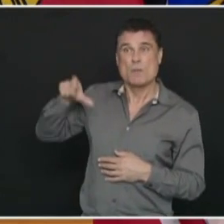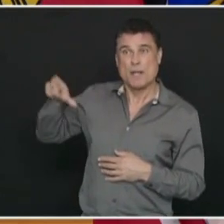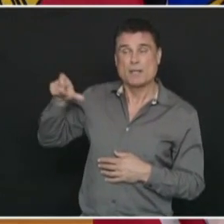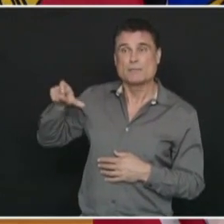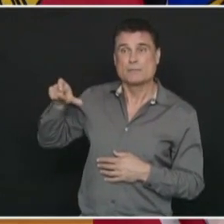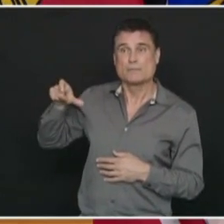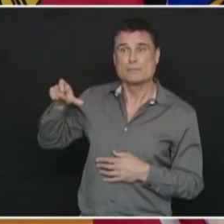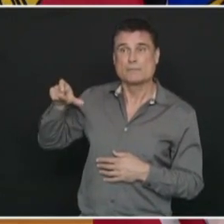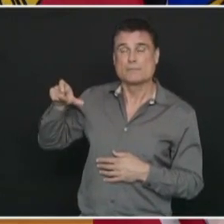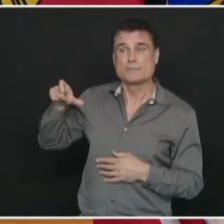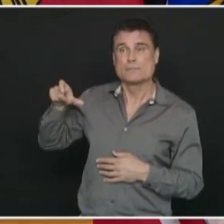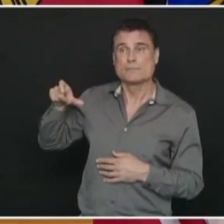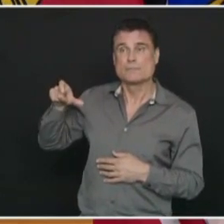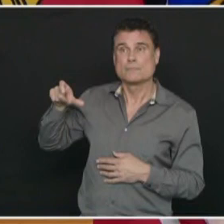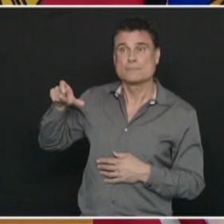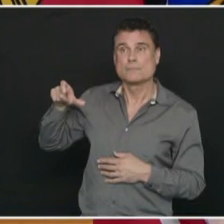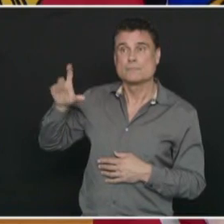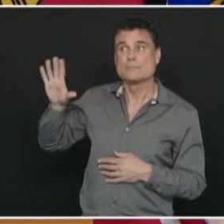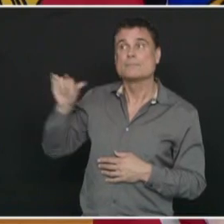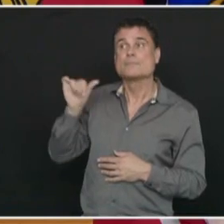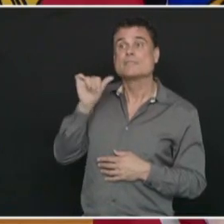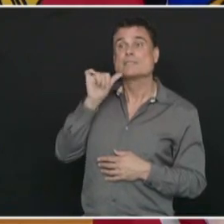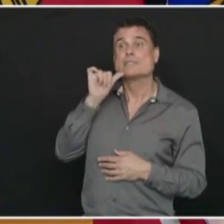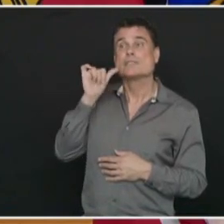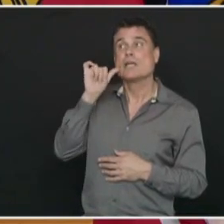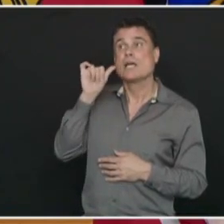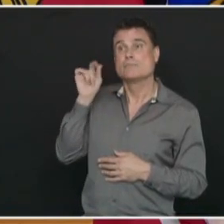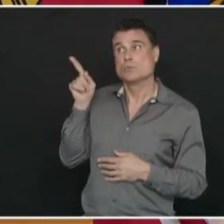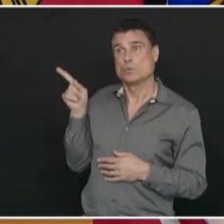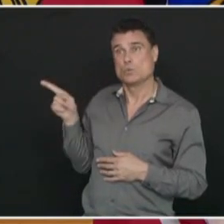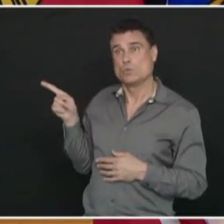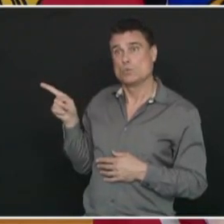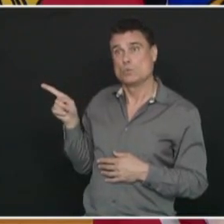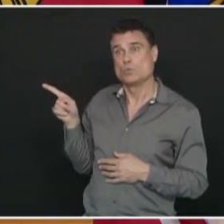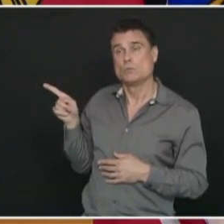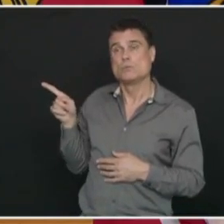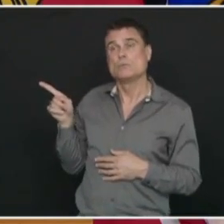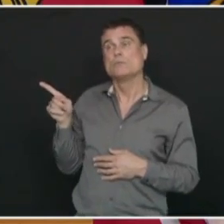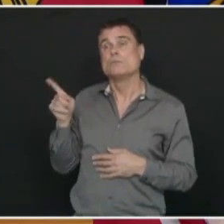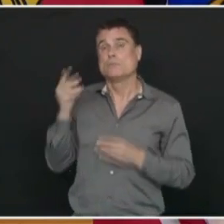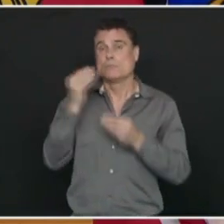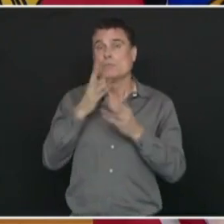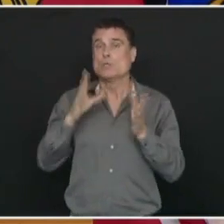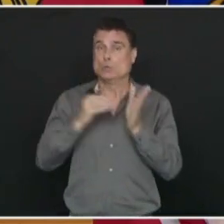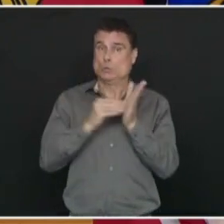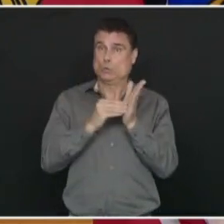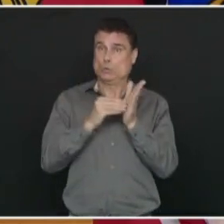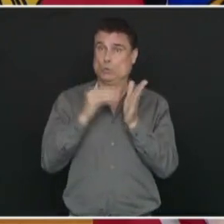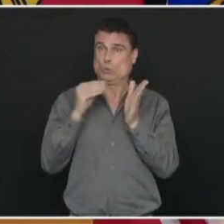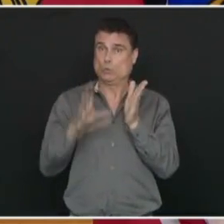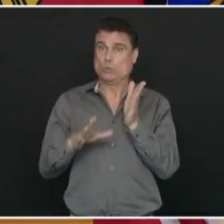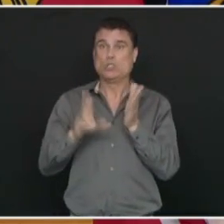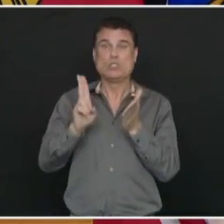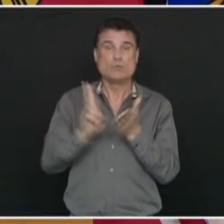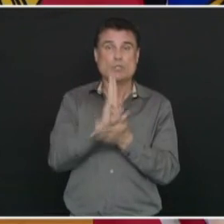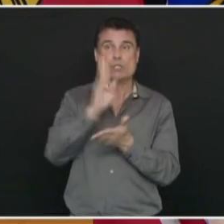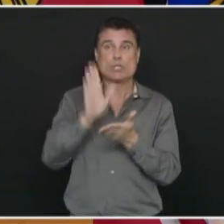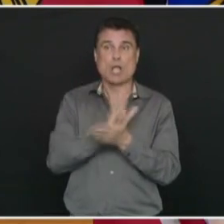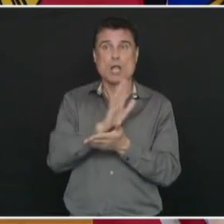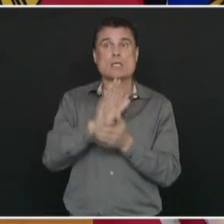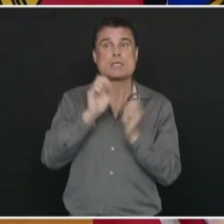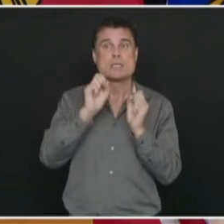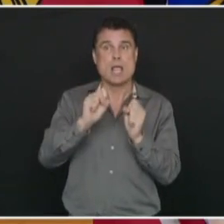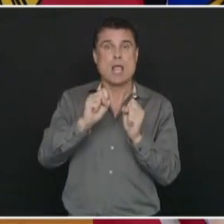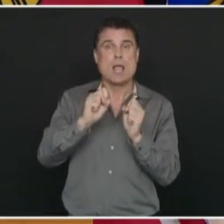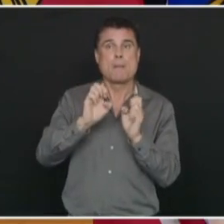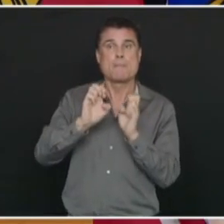as we know that children who are more disadvantaged, who are falling behind, when they have gaps like this, they're not